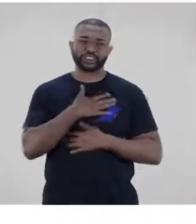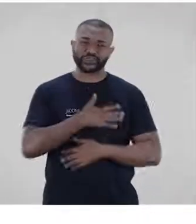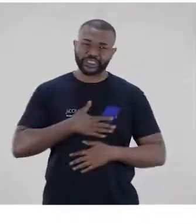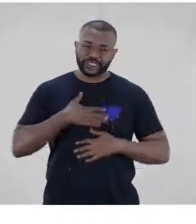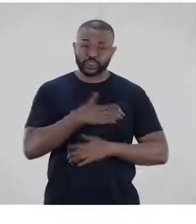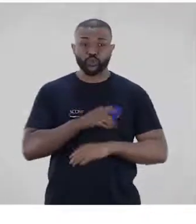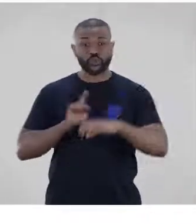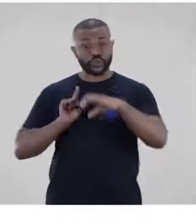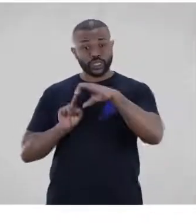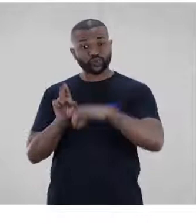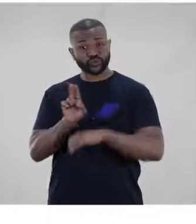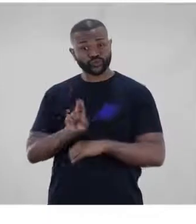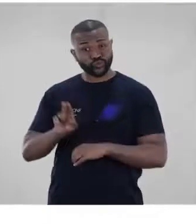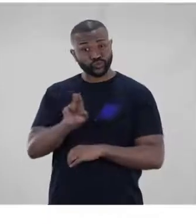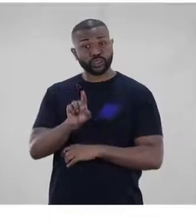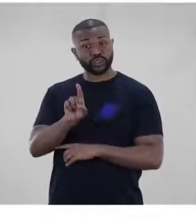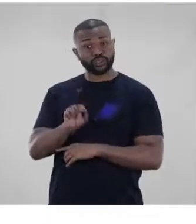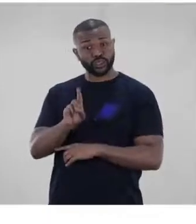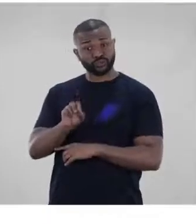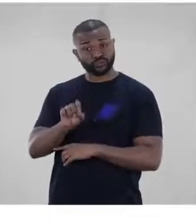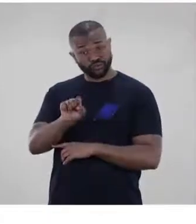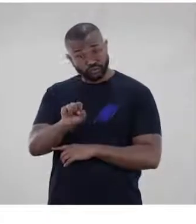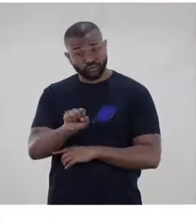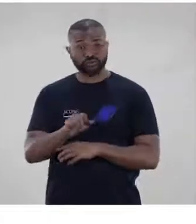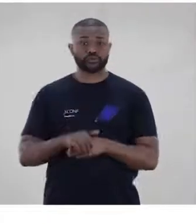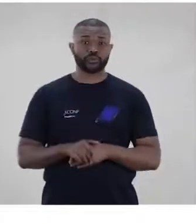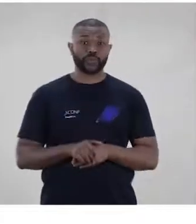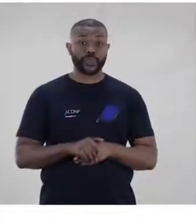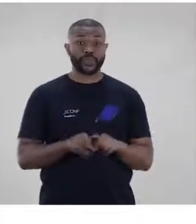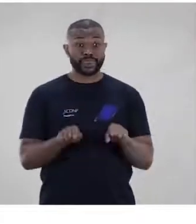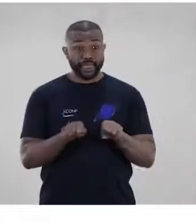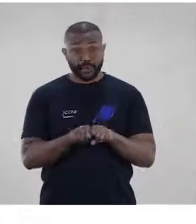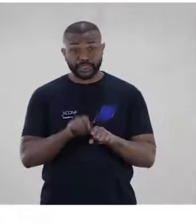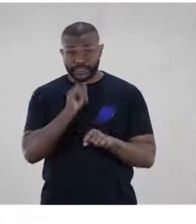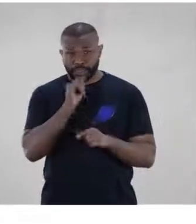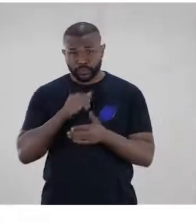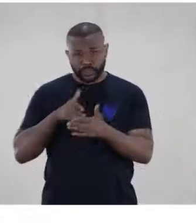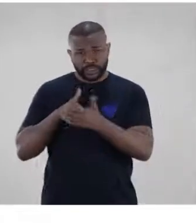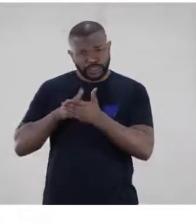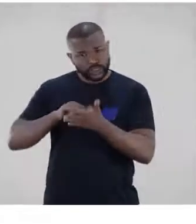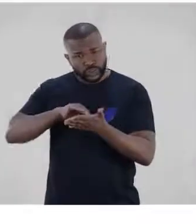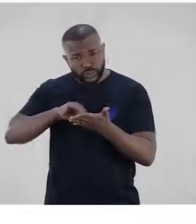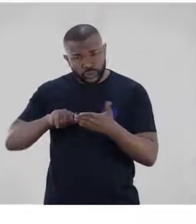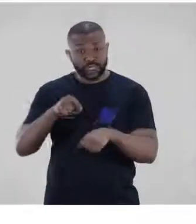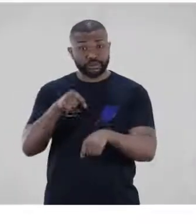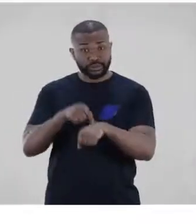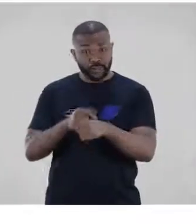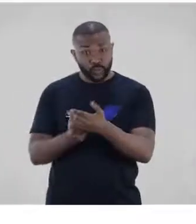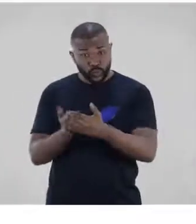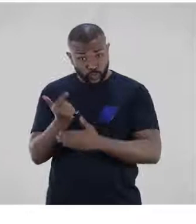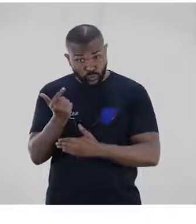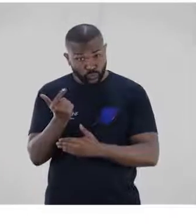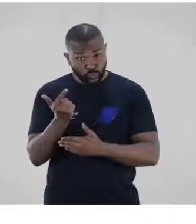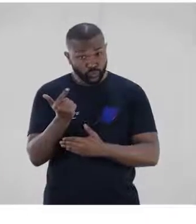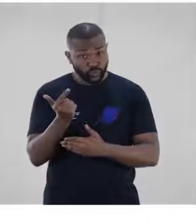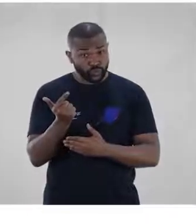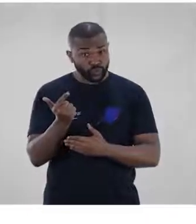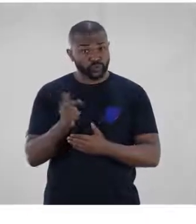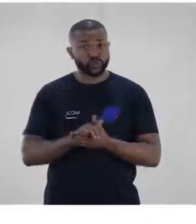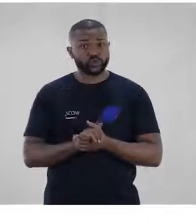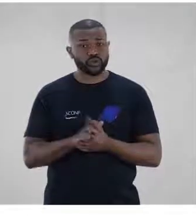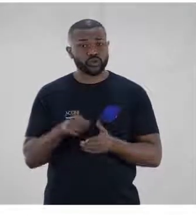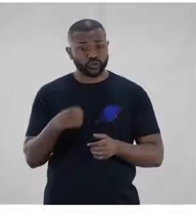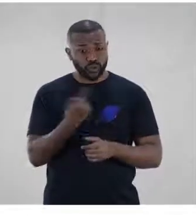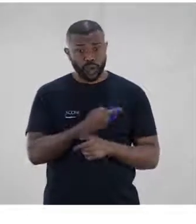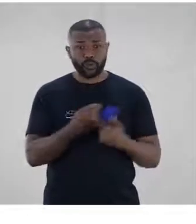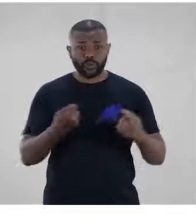associated with how satisfied the customers of their data are, how much friction you've removed from their processes, and what's, the lead time to consumption of that,